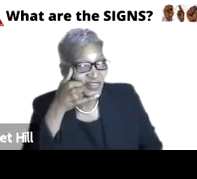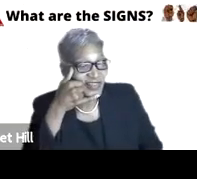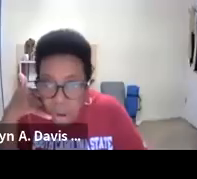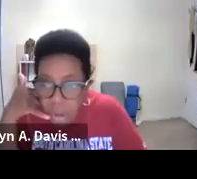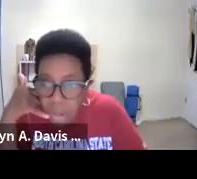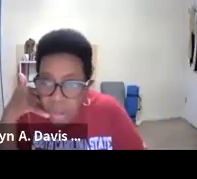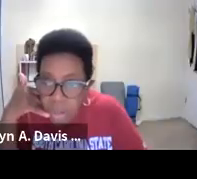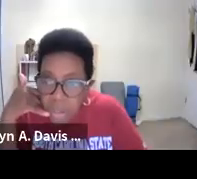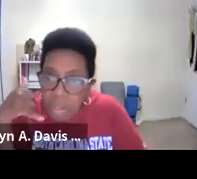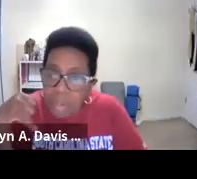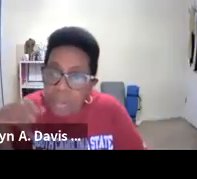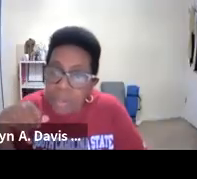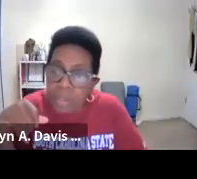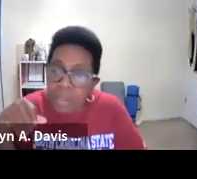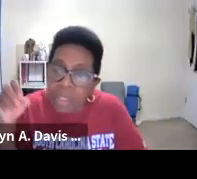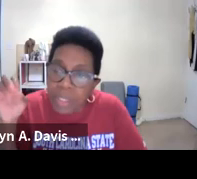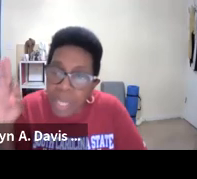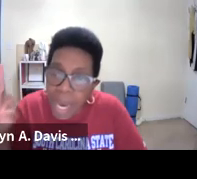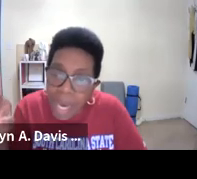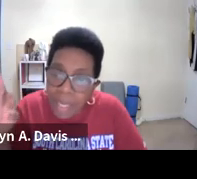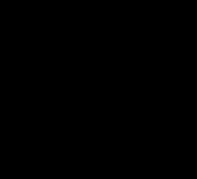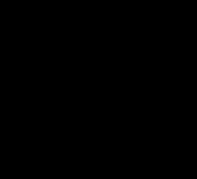call. What do you call?